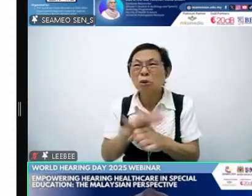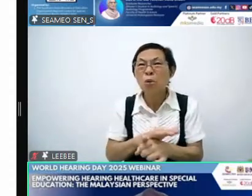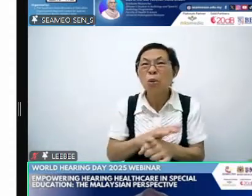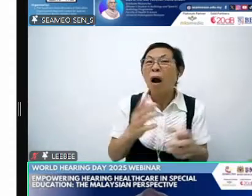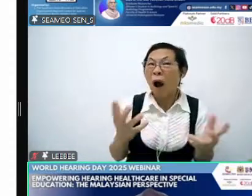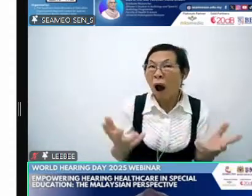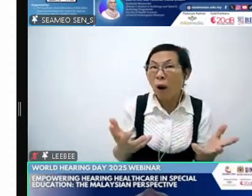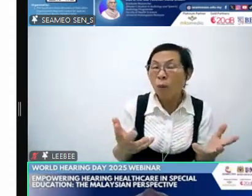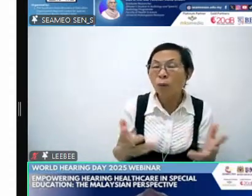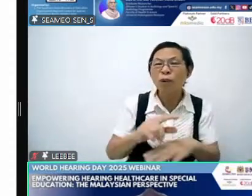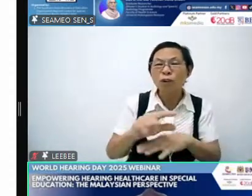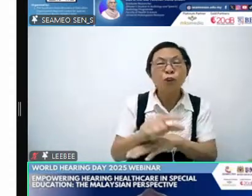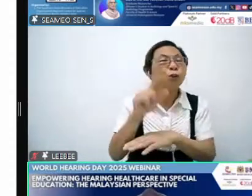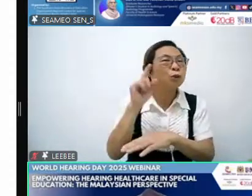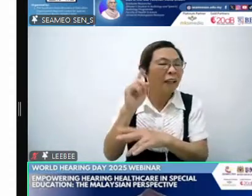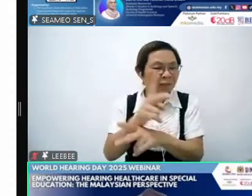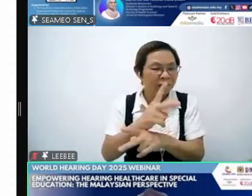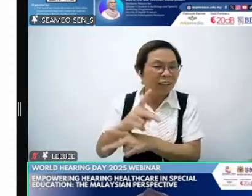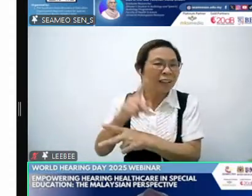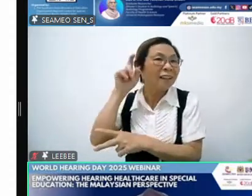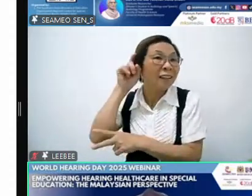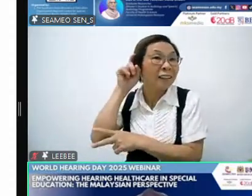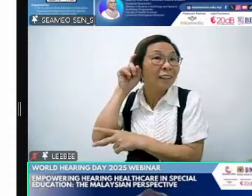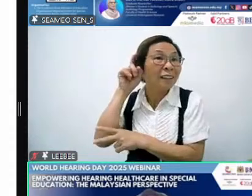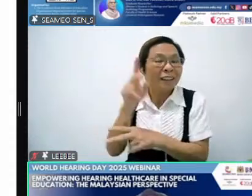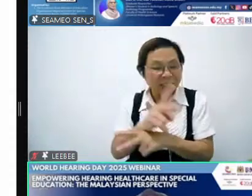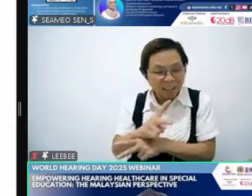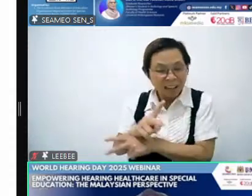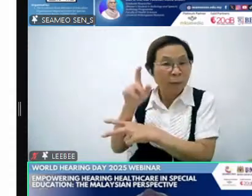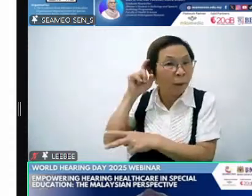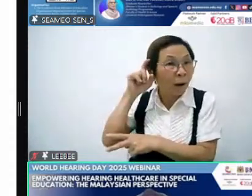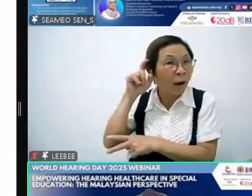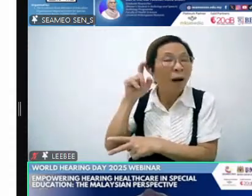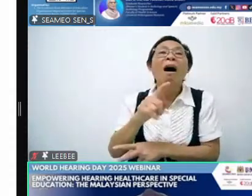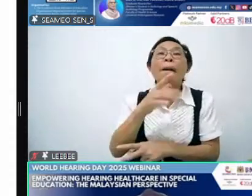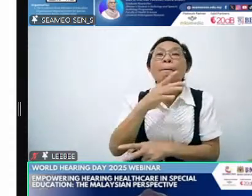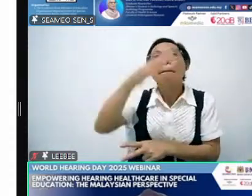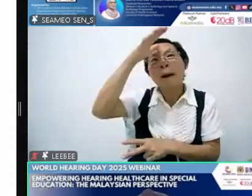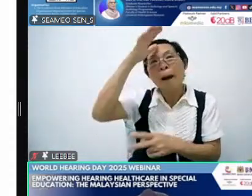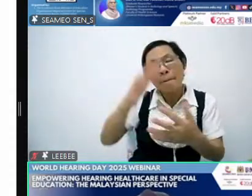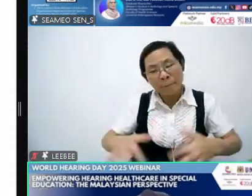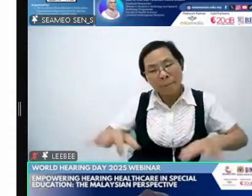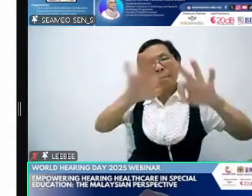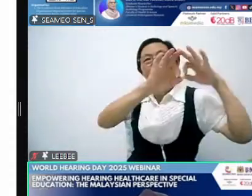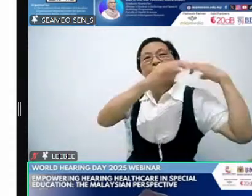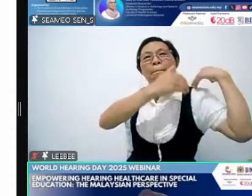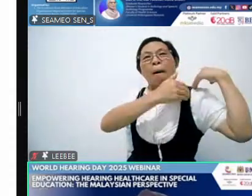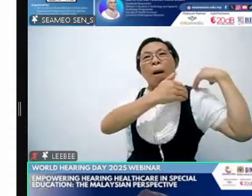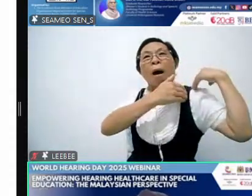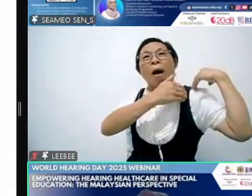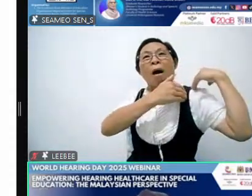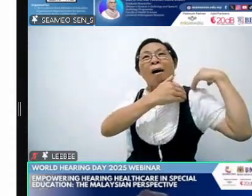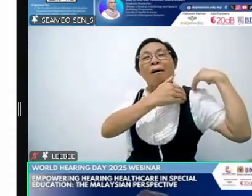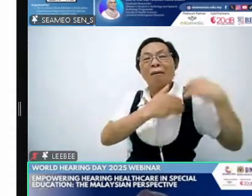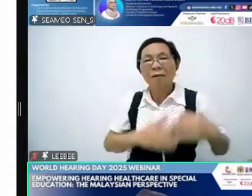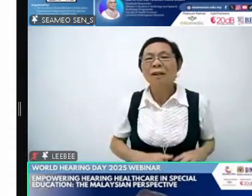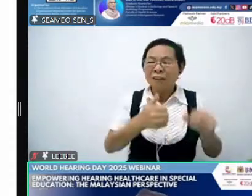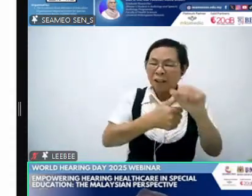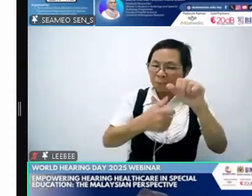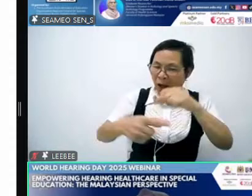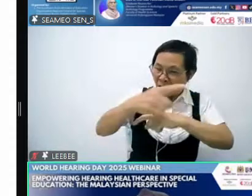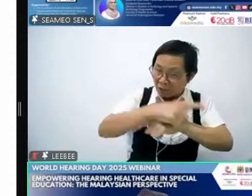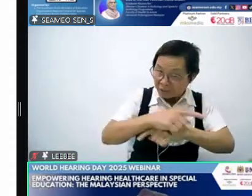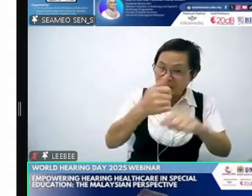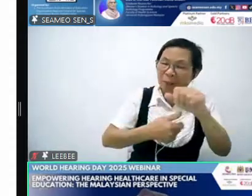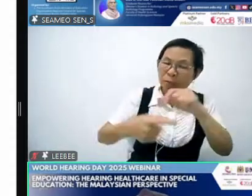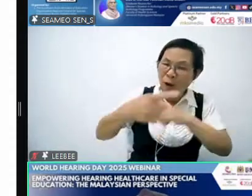is used and maintained. This is where parents play a crucial role. Their daily involvement by ensuring